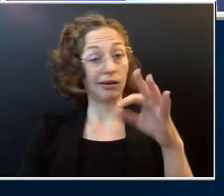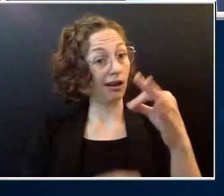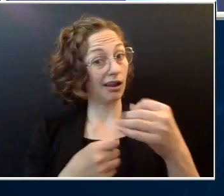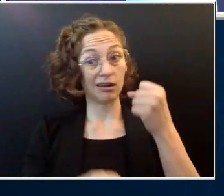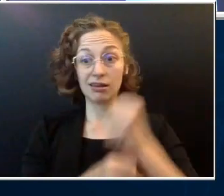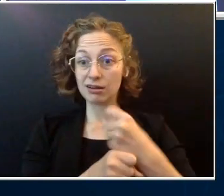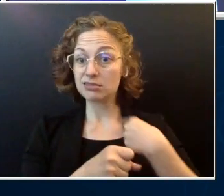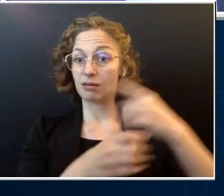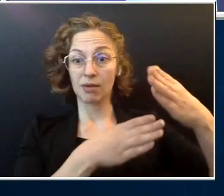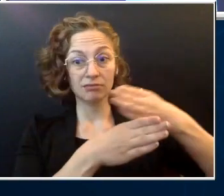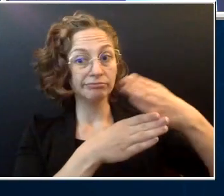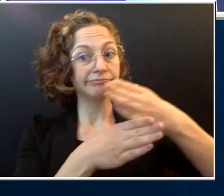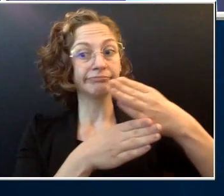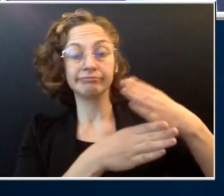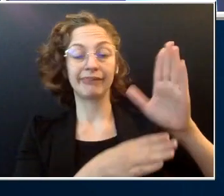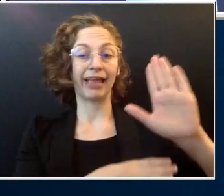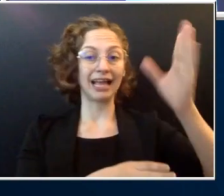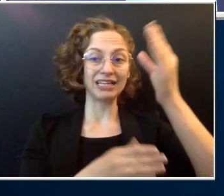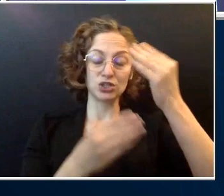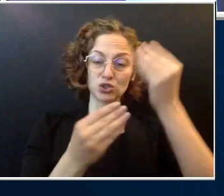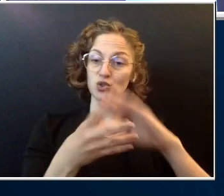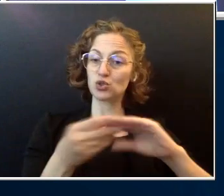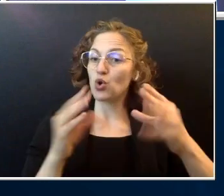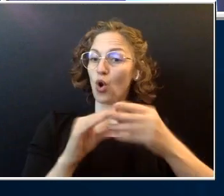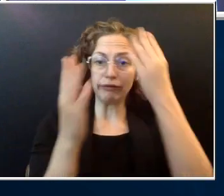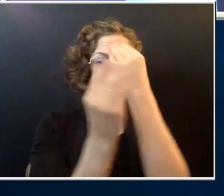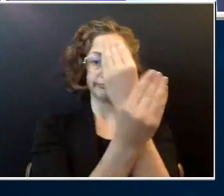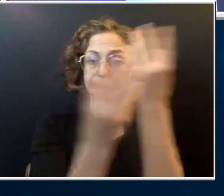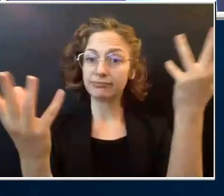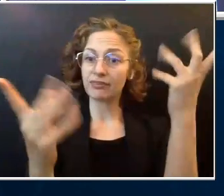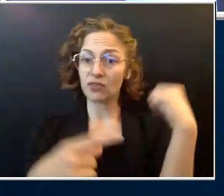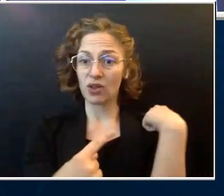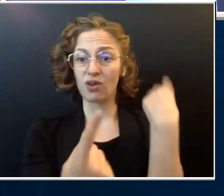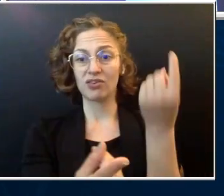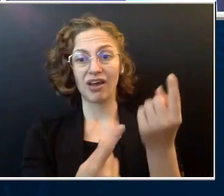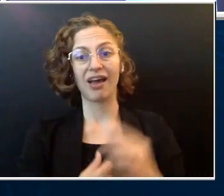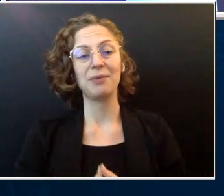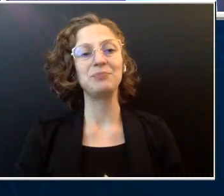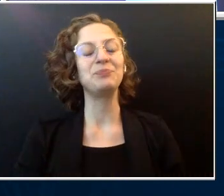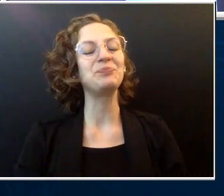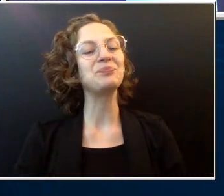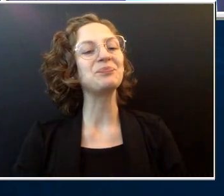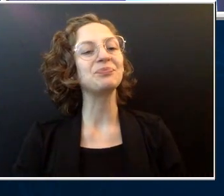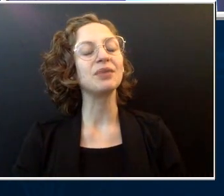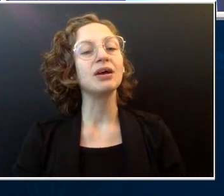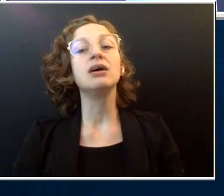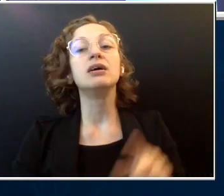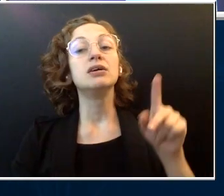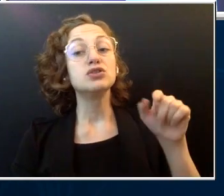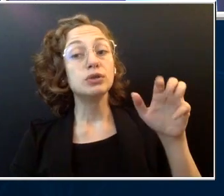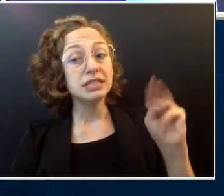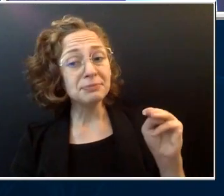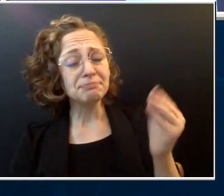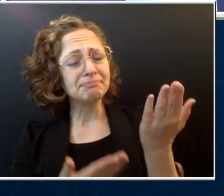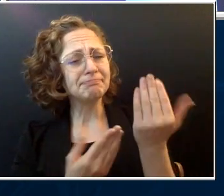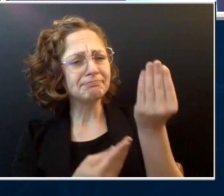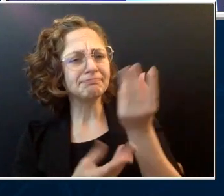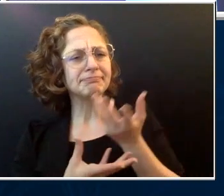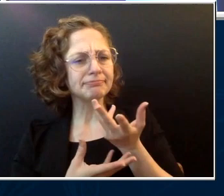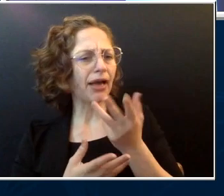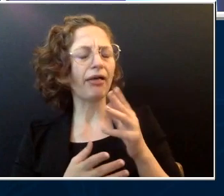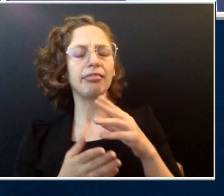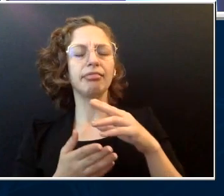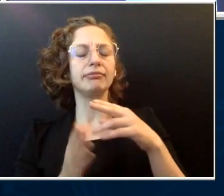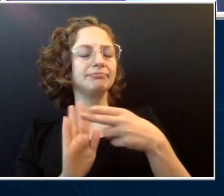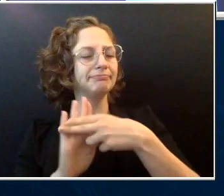story. So, Tim, we've got a lot to talk about and get caught up on. Let's talk about the diagnosis, the treatment, the support